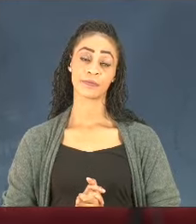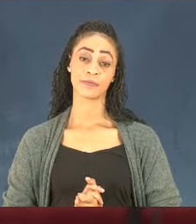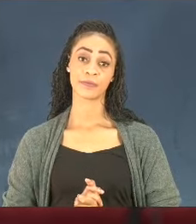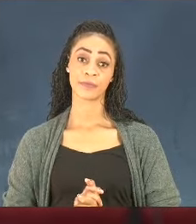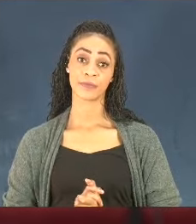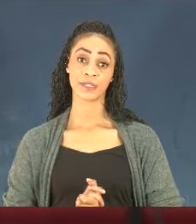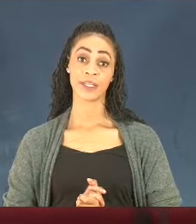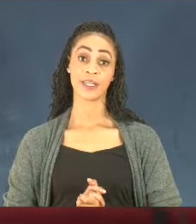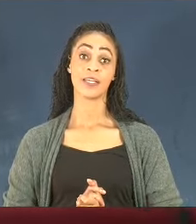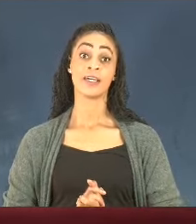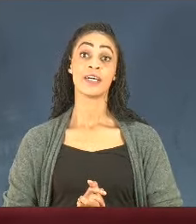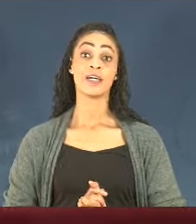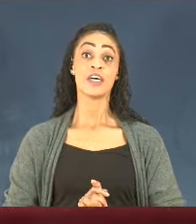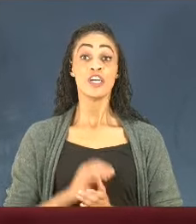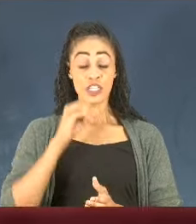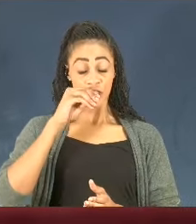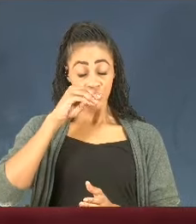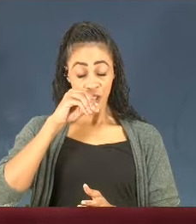It protects.